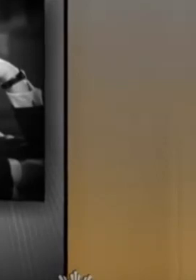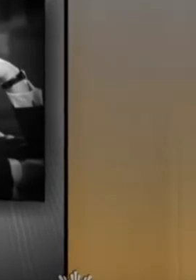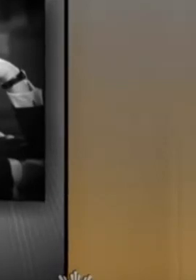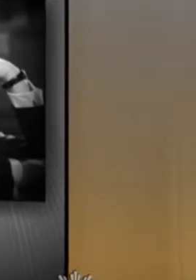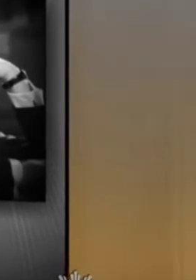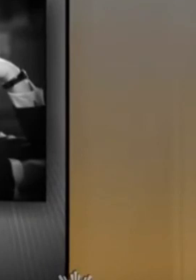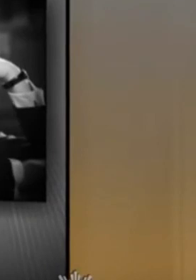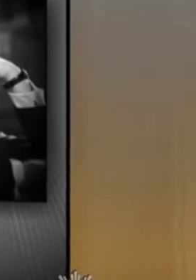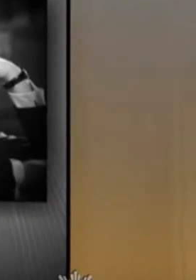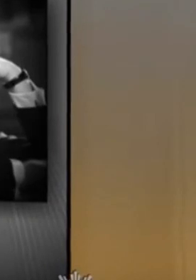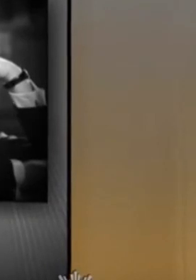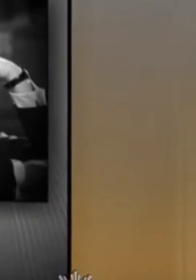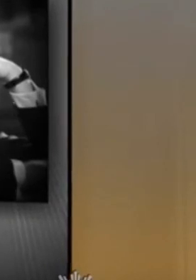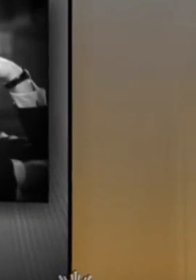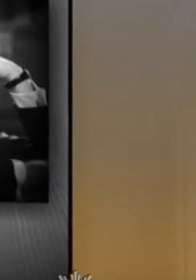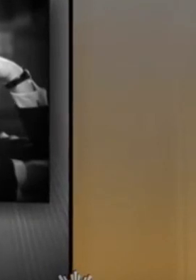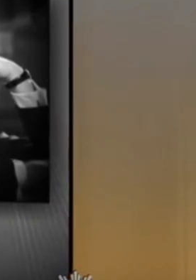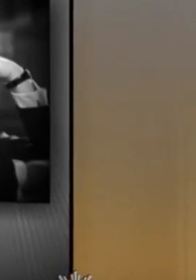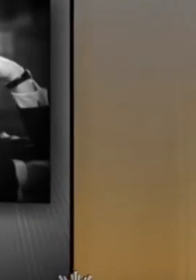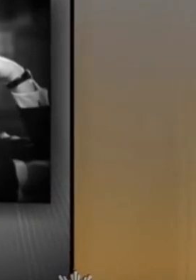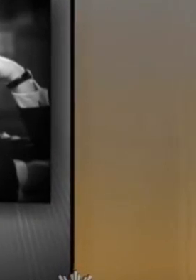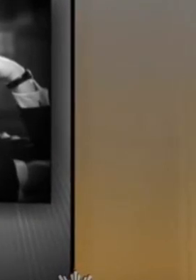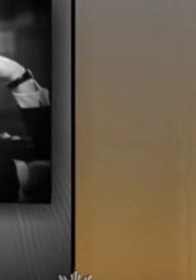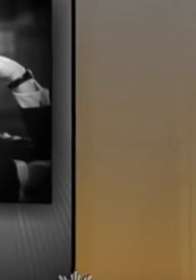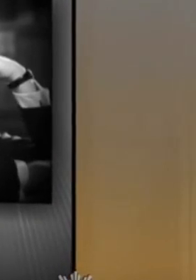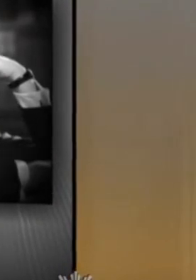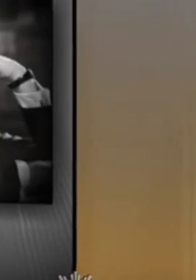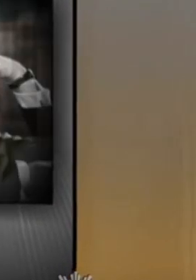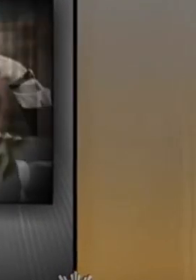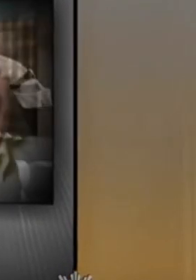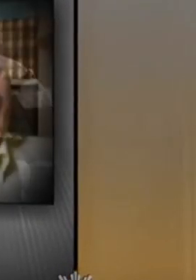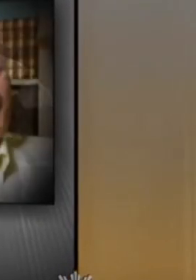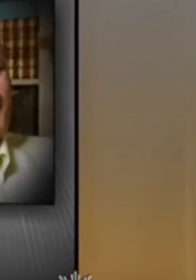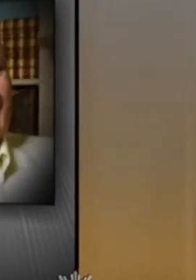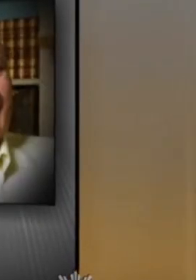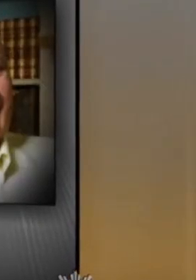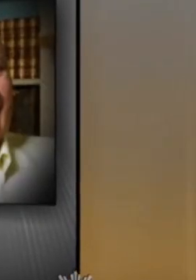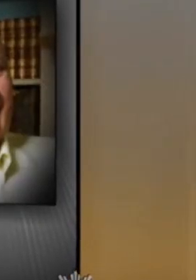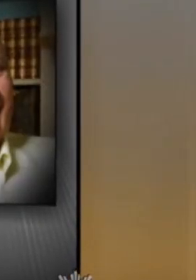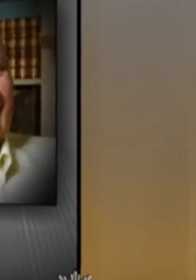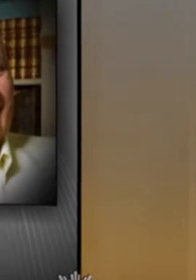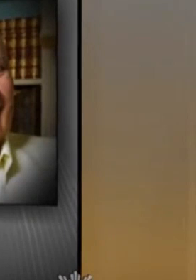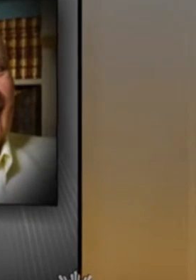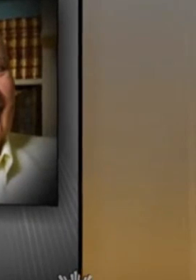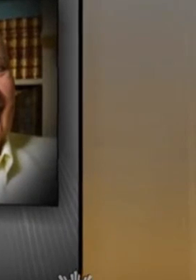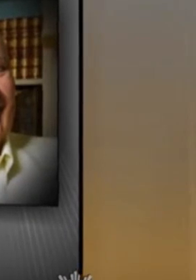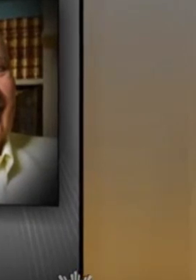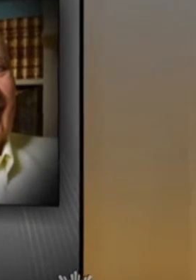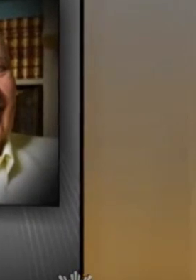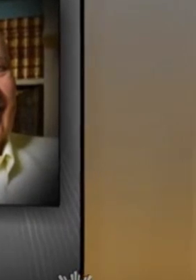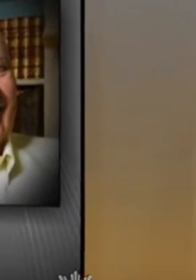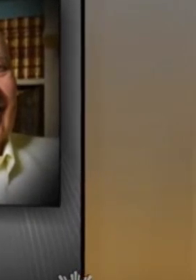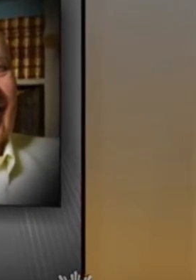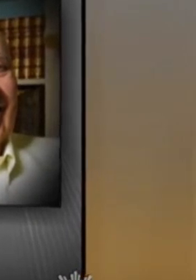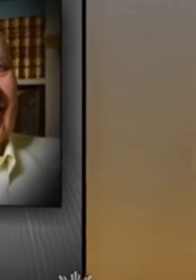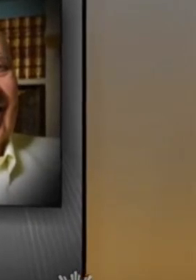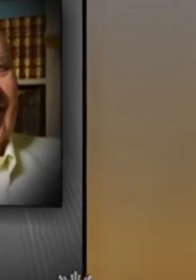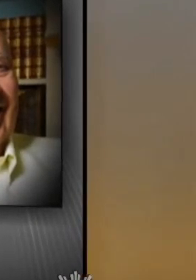his 98 years, Carl Reiner made people laugh. He died this past Monday. Tributes have been pouring in all